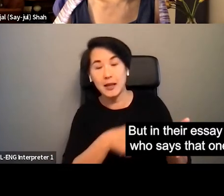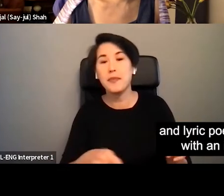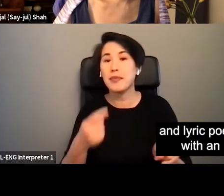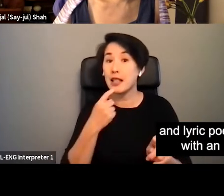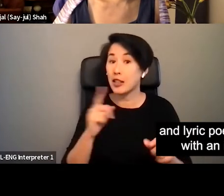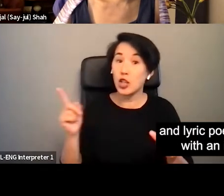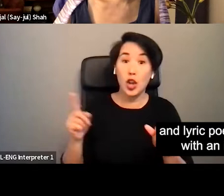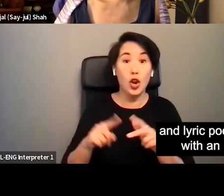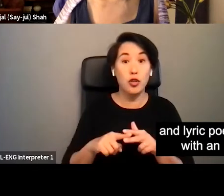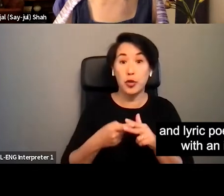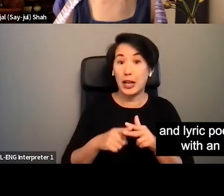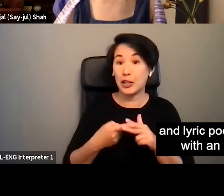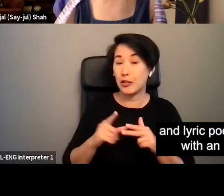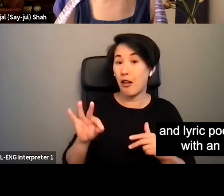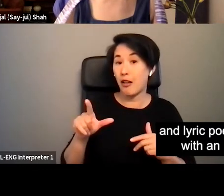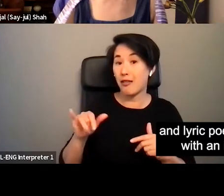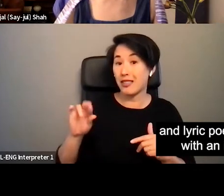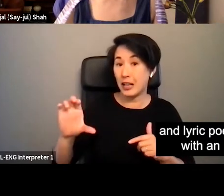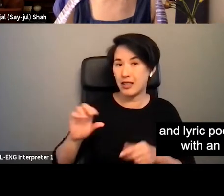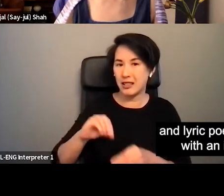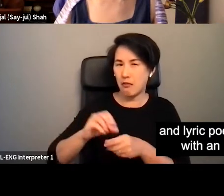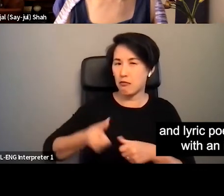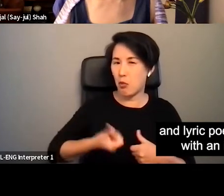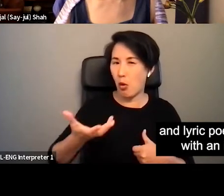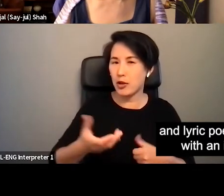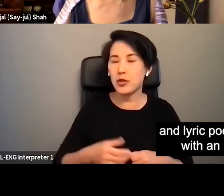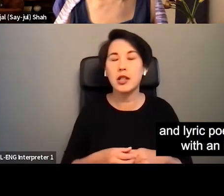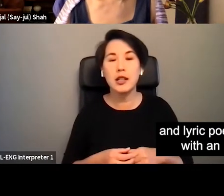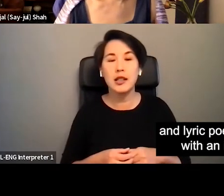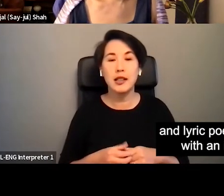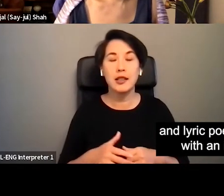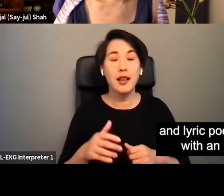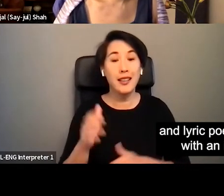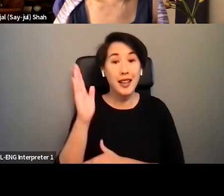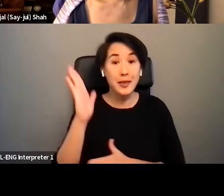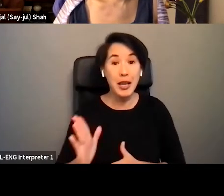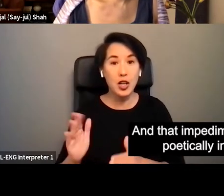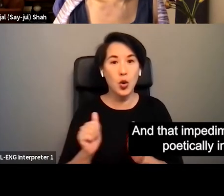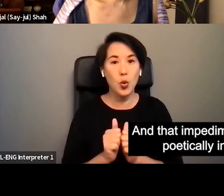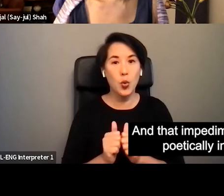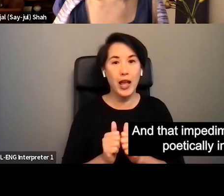lyric in lyric poetry is a speaker with an impediment.